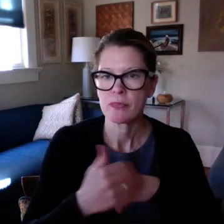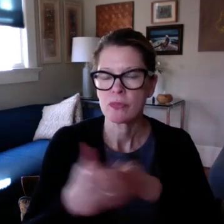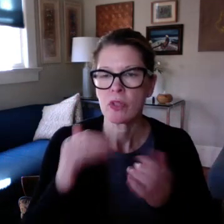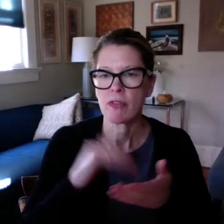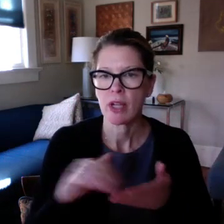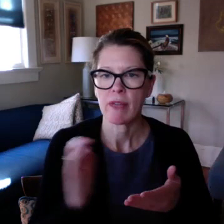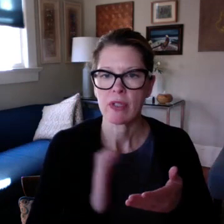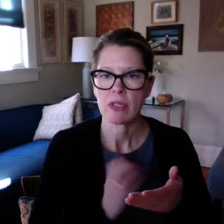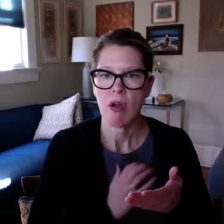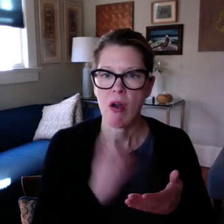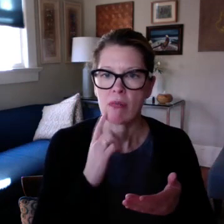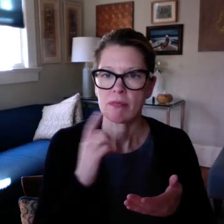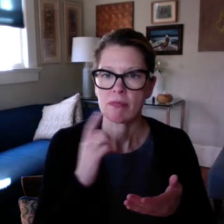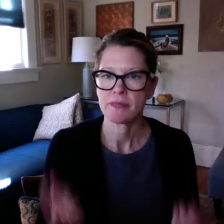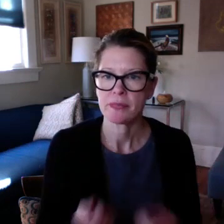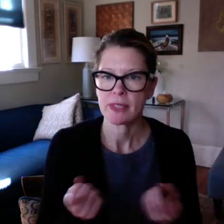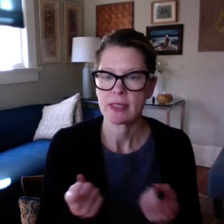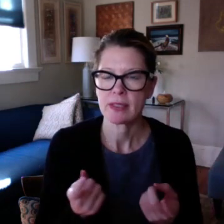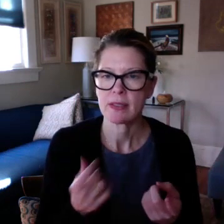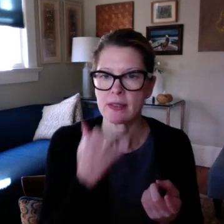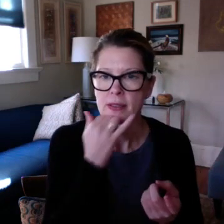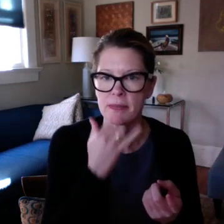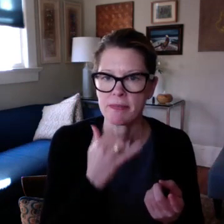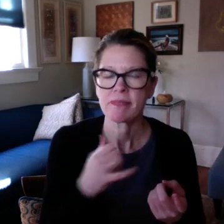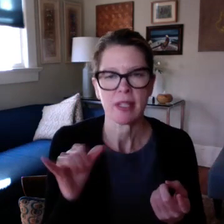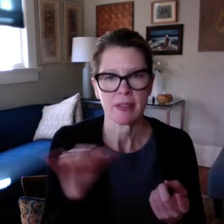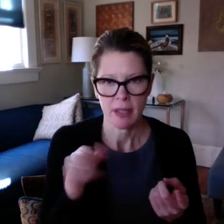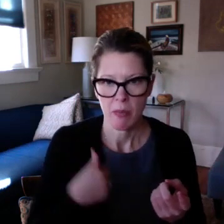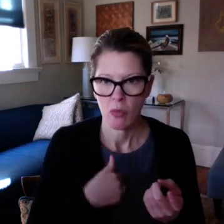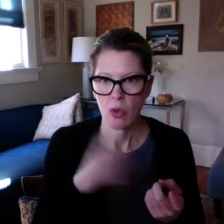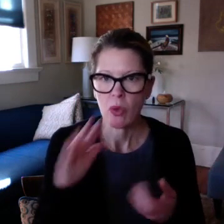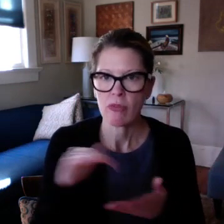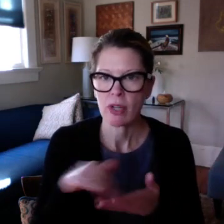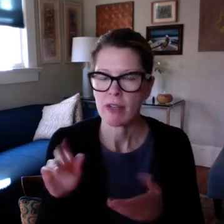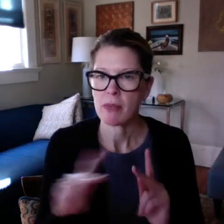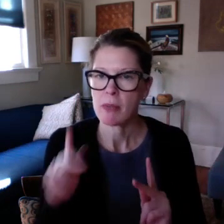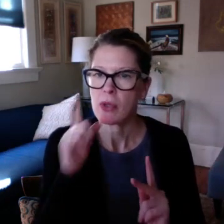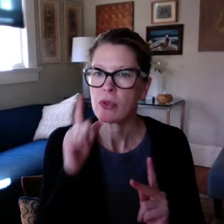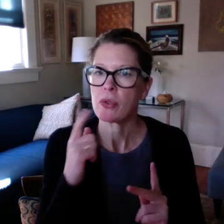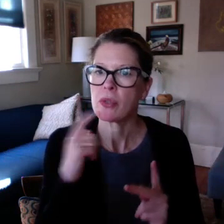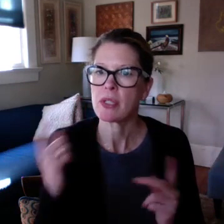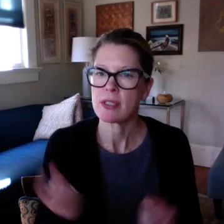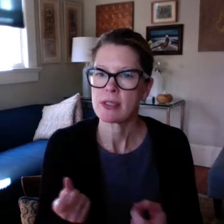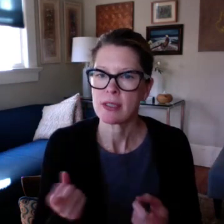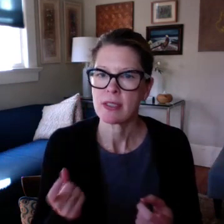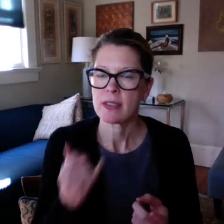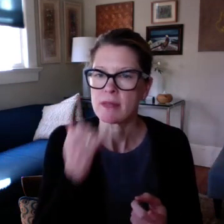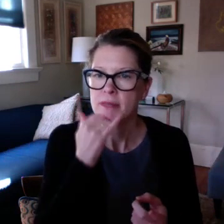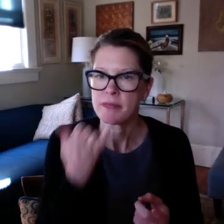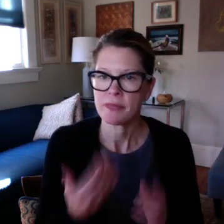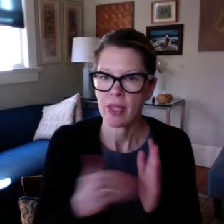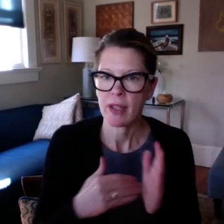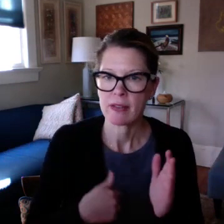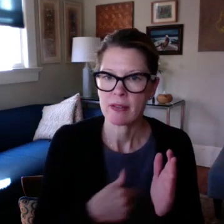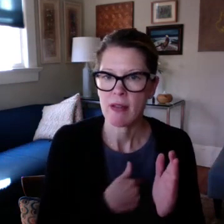trespasses, as we forgive those who trespass against us. And lead us not into temptation, but deliver us